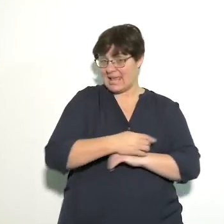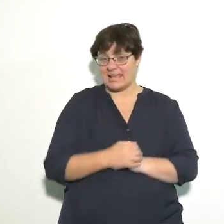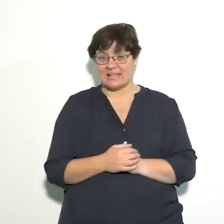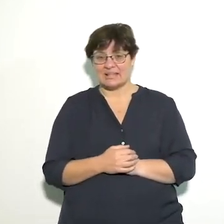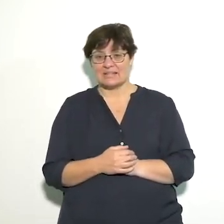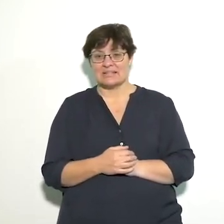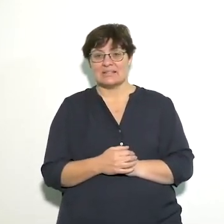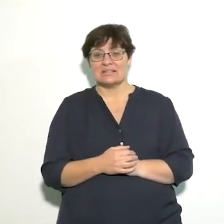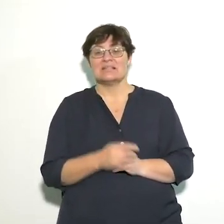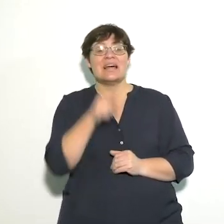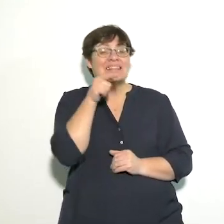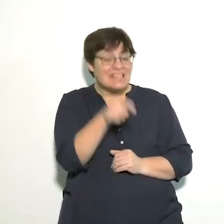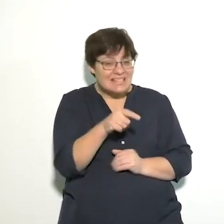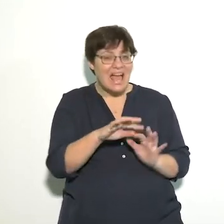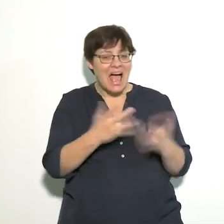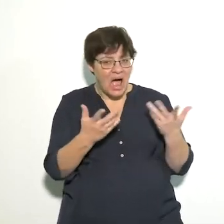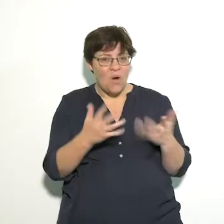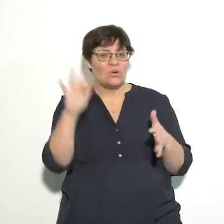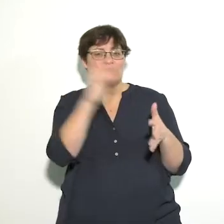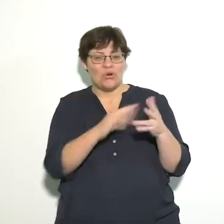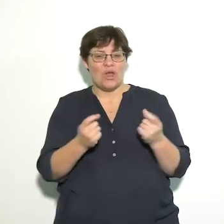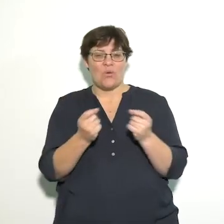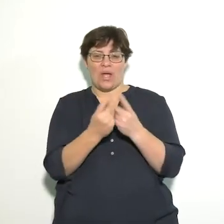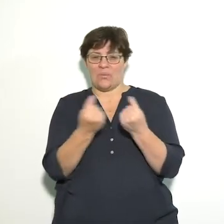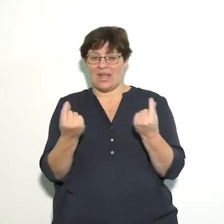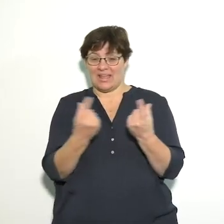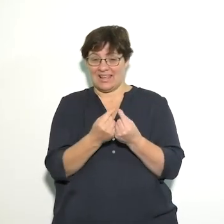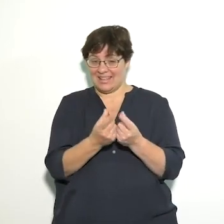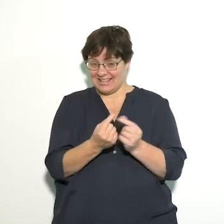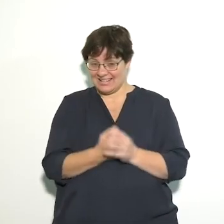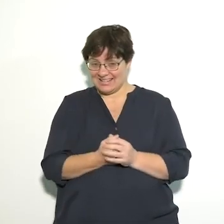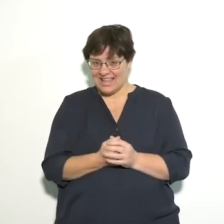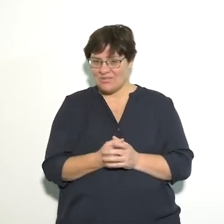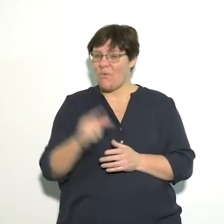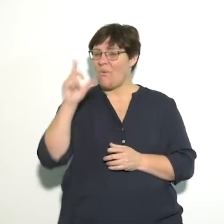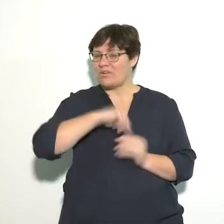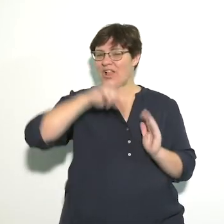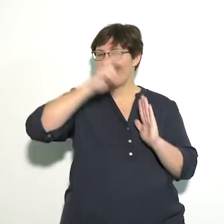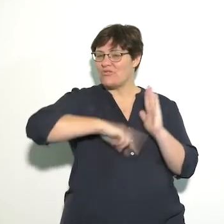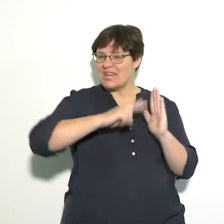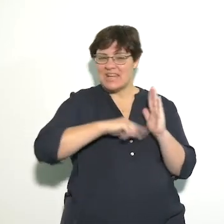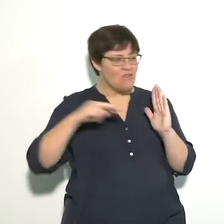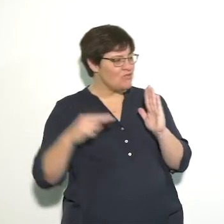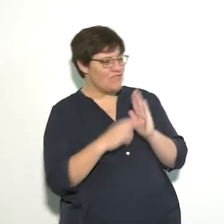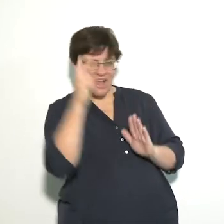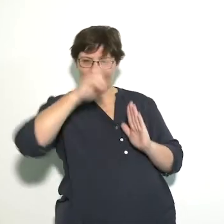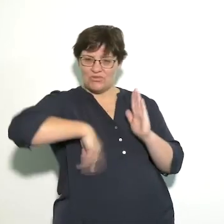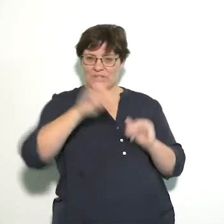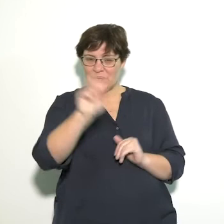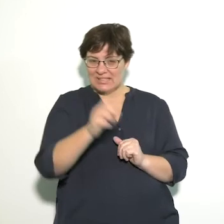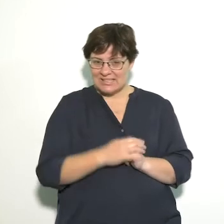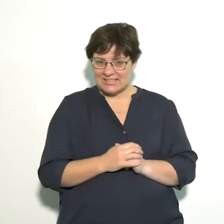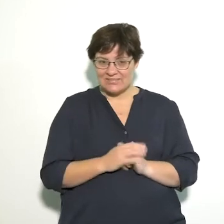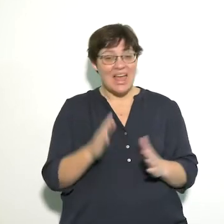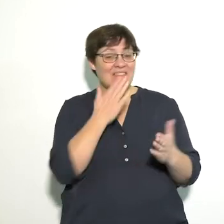day. And that is how we make our quack quack. Isn't it wonderful to read and reflect on what we are reading?